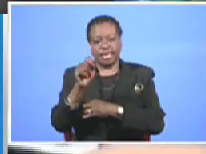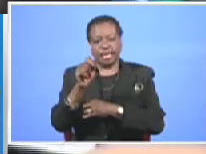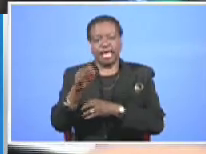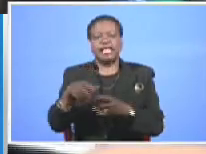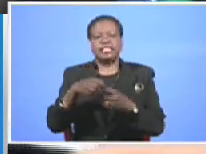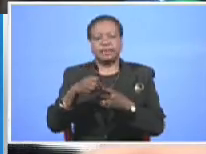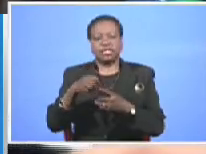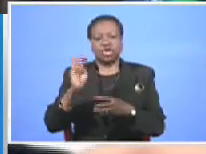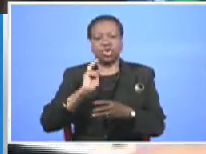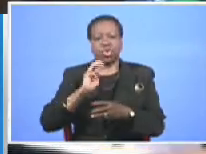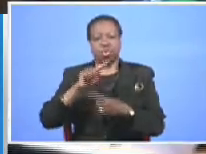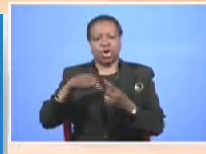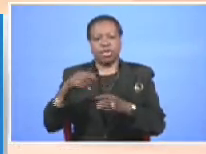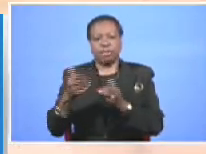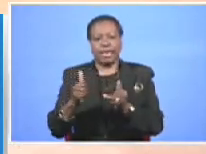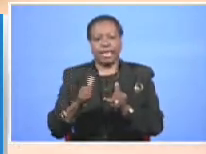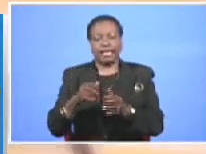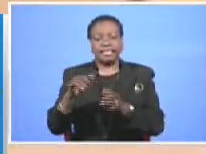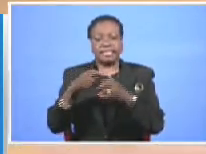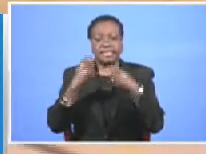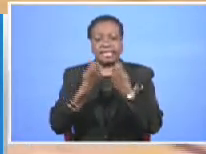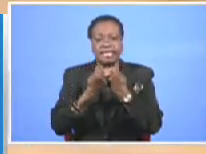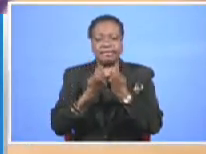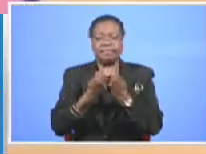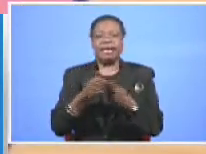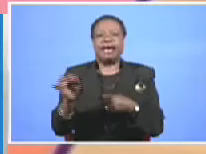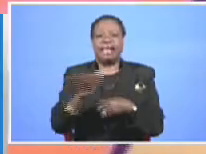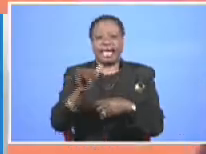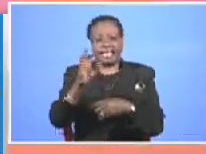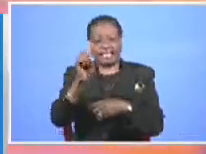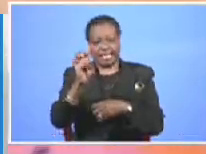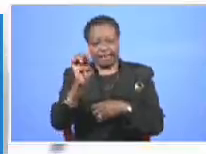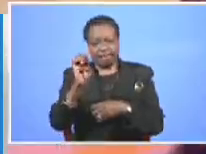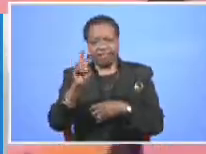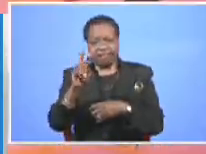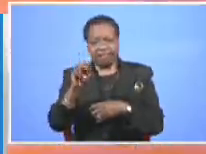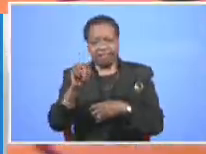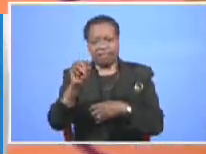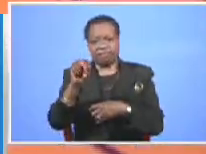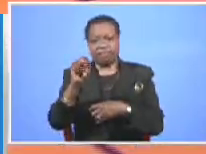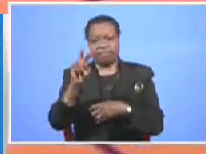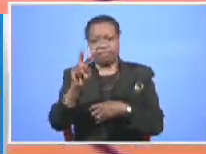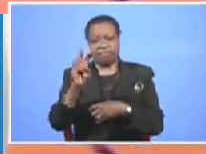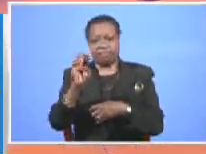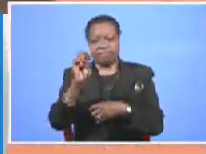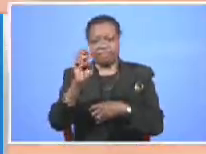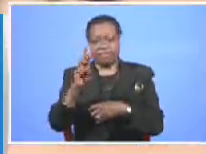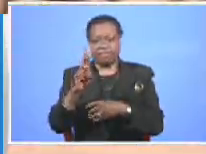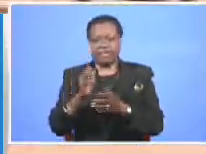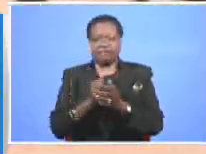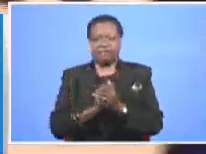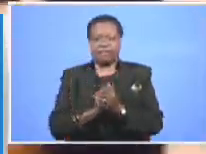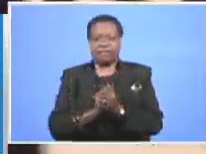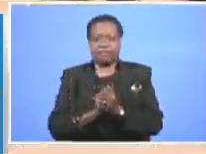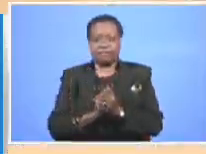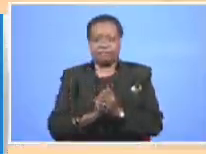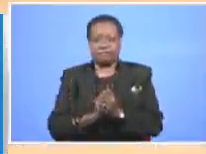really you know, lock in on the defensive end and really get it going on the offensive end as well. In the